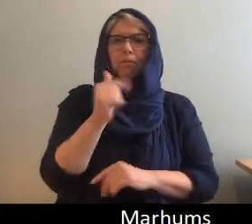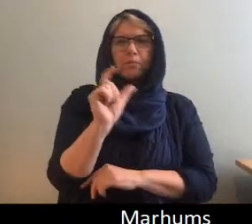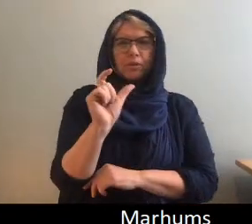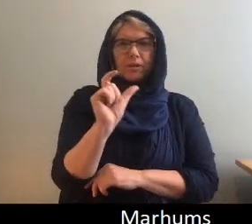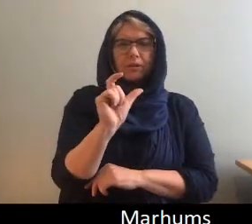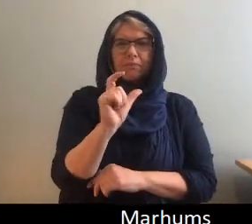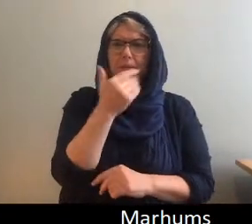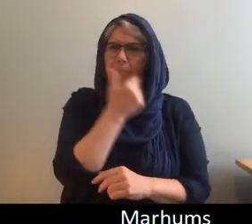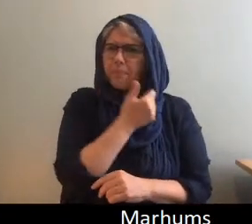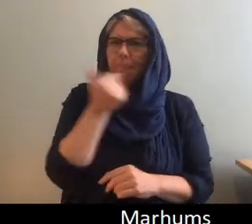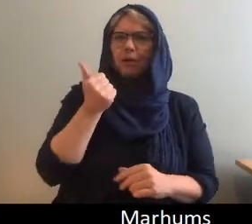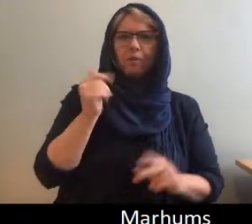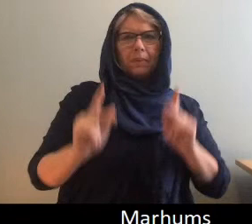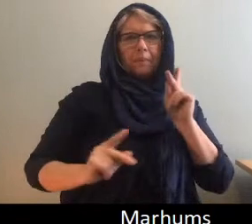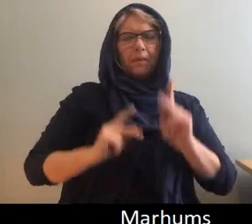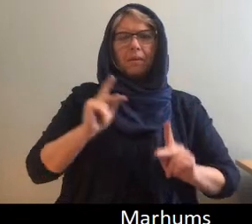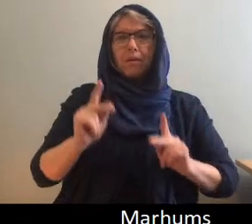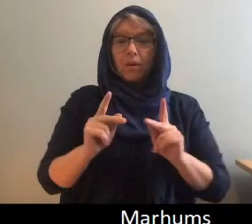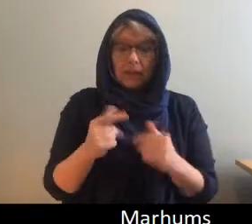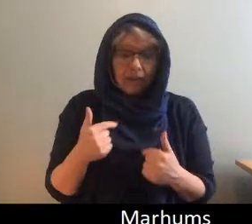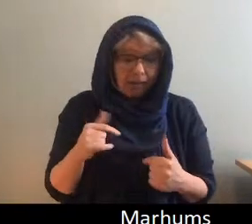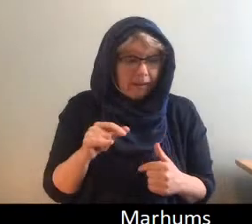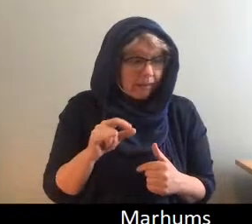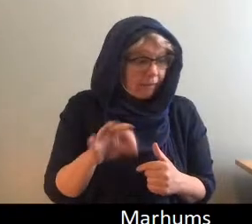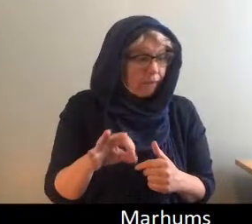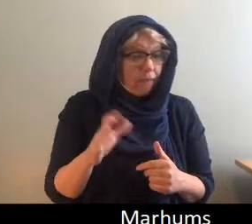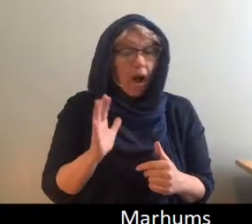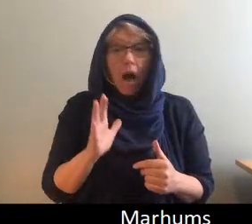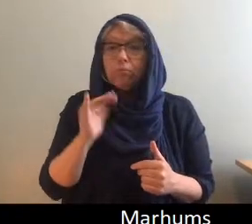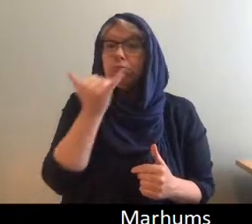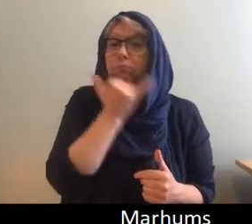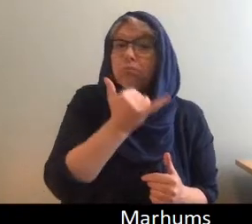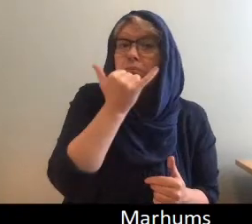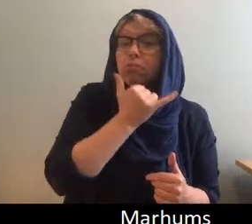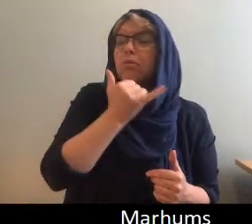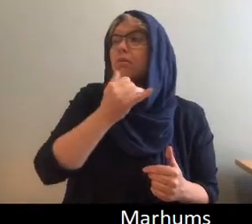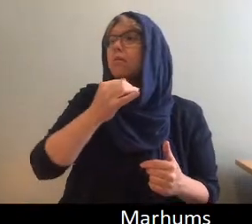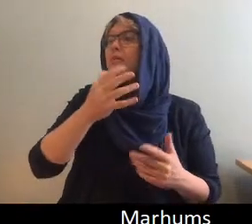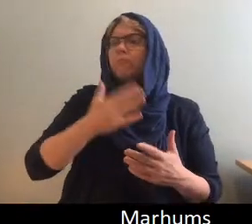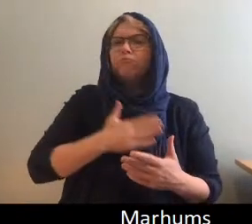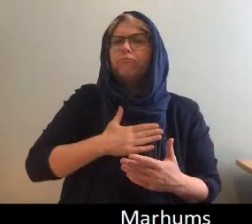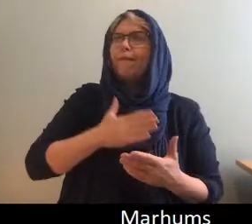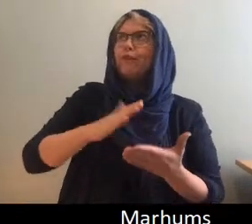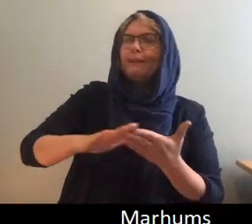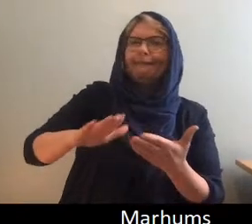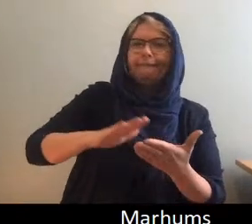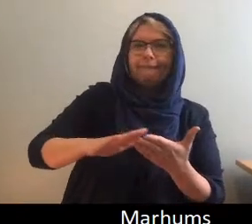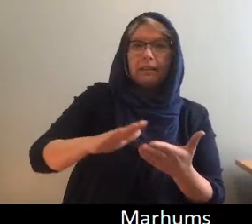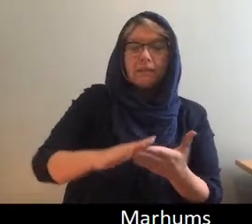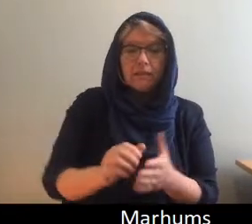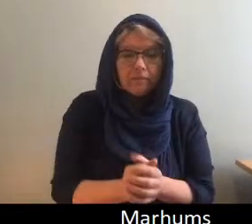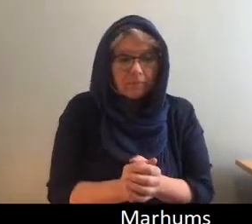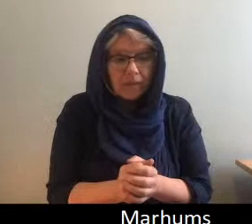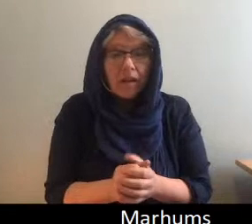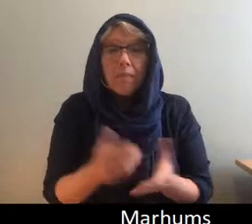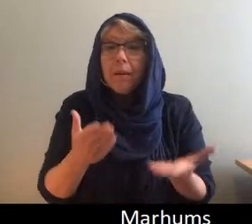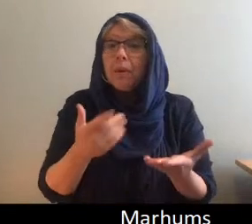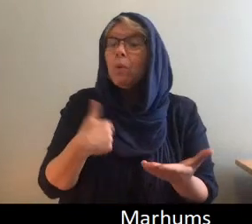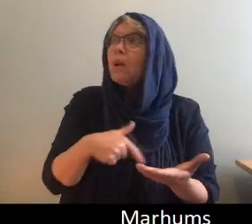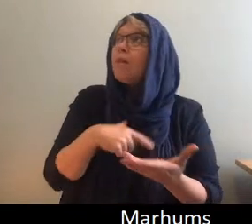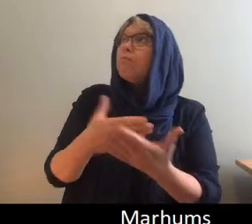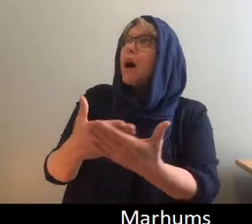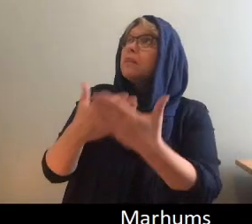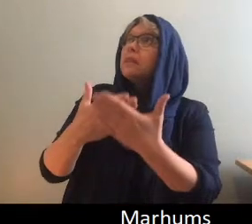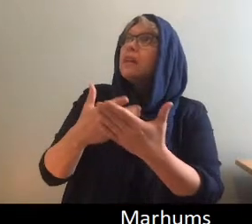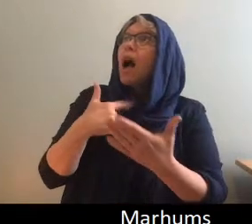Allah, I seek forgiveness from you. You are my Lord. I'm turning repentant back to you. We are told at that time to remember, not just recite it